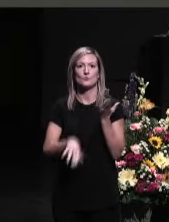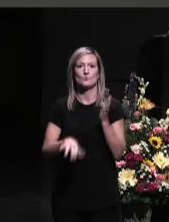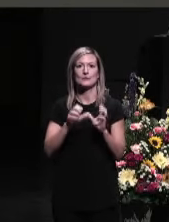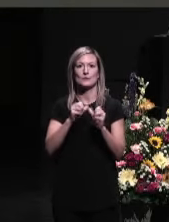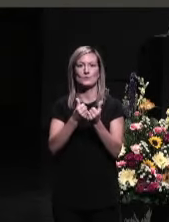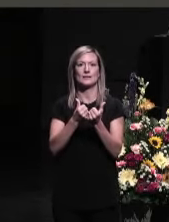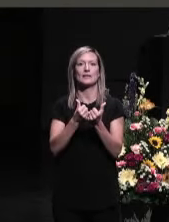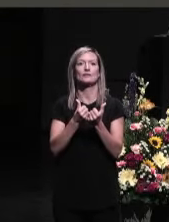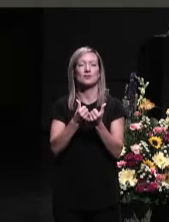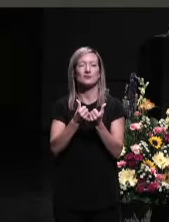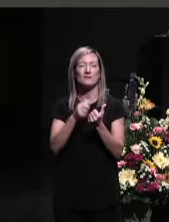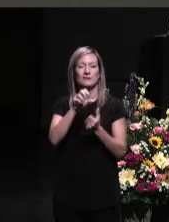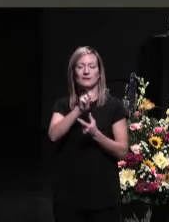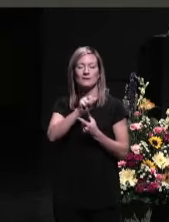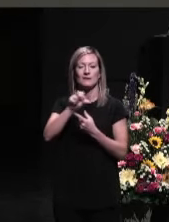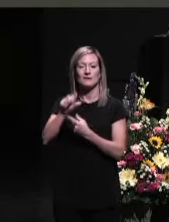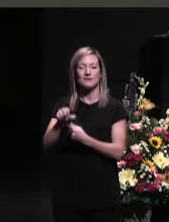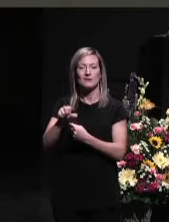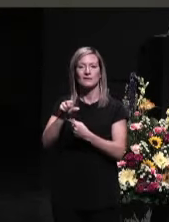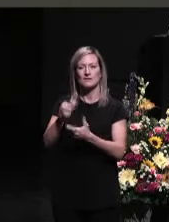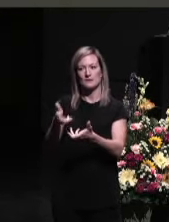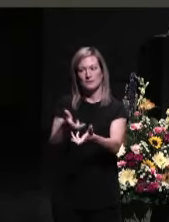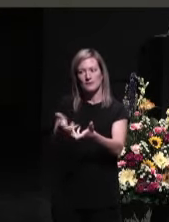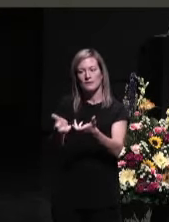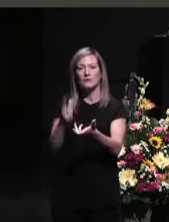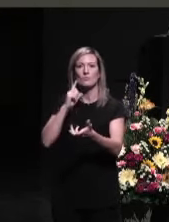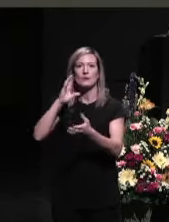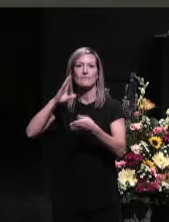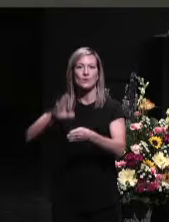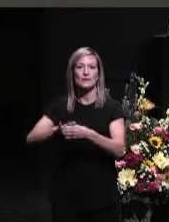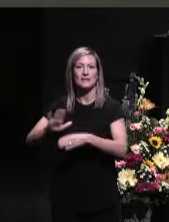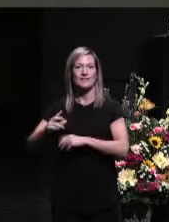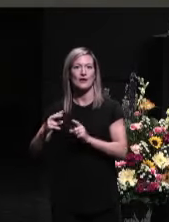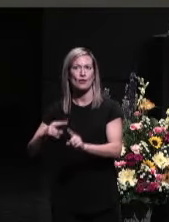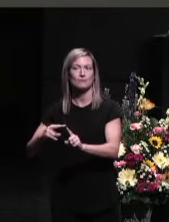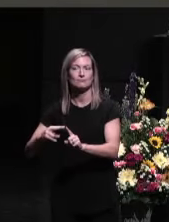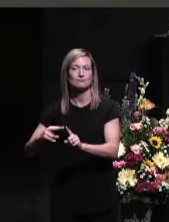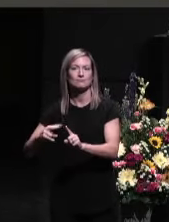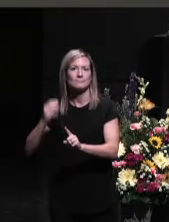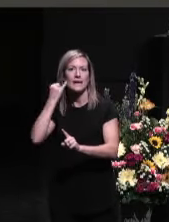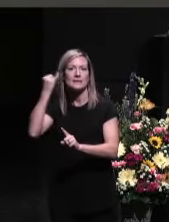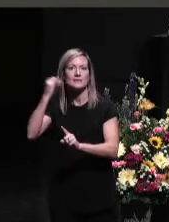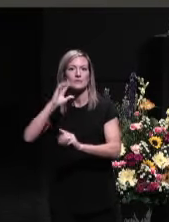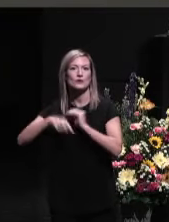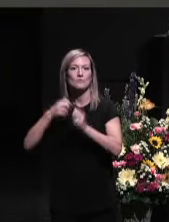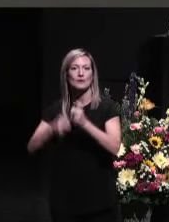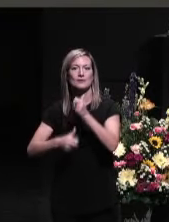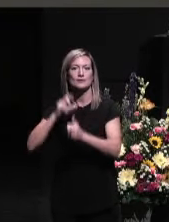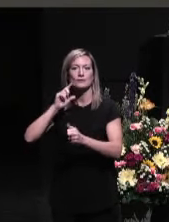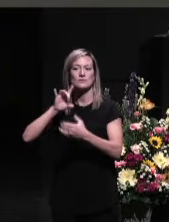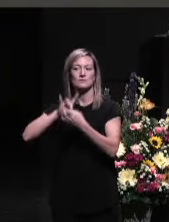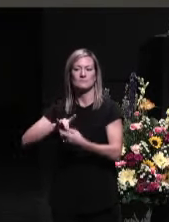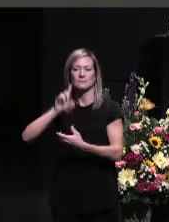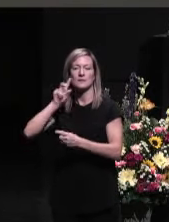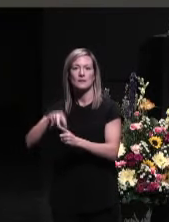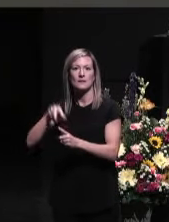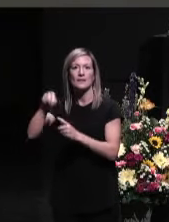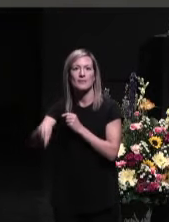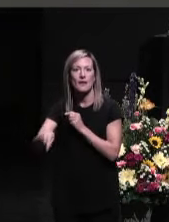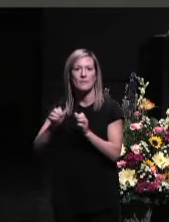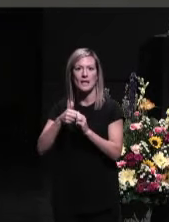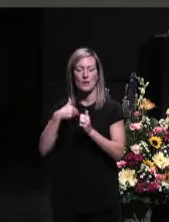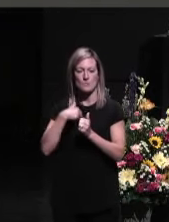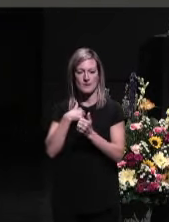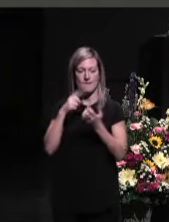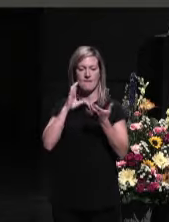to really be dialed into that more through the different fora that they have, and to really talk about the issues that are of central importance to them, and then how we